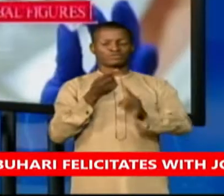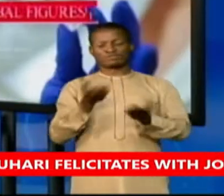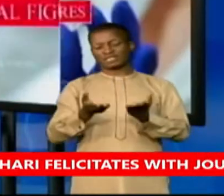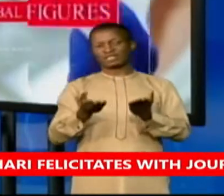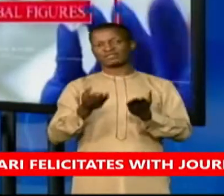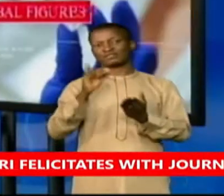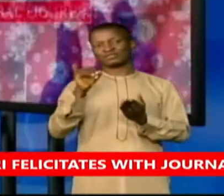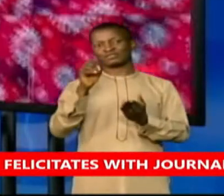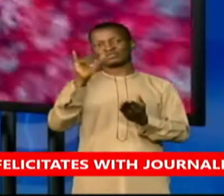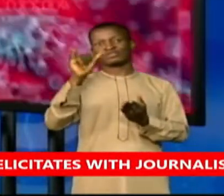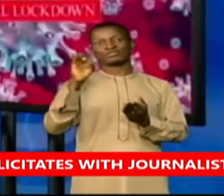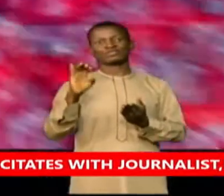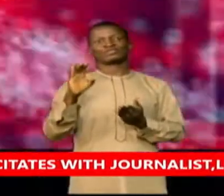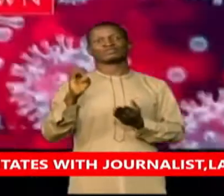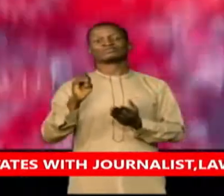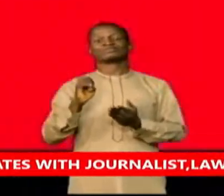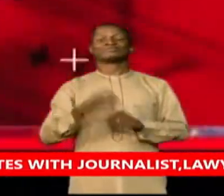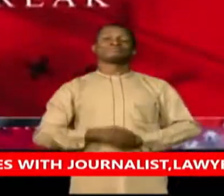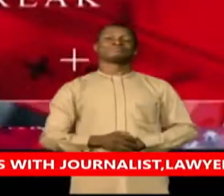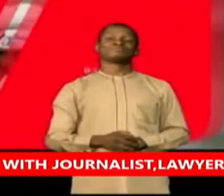am Joyce Ometo.